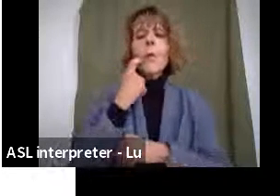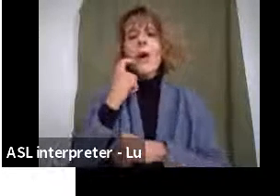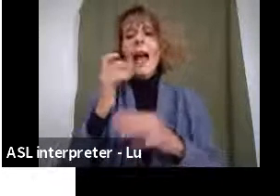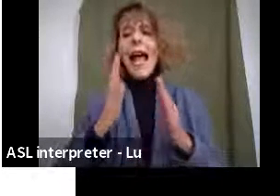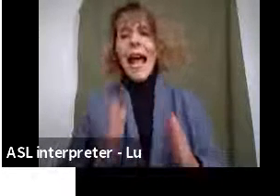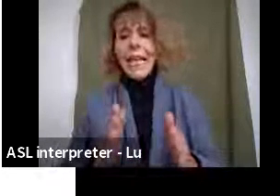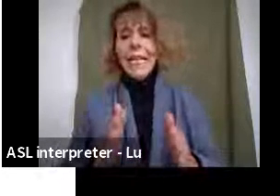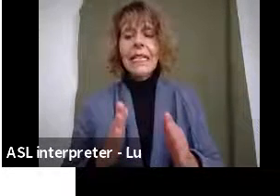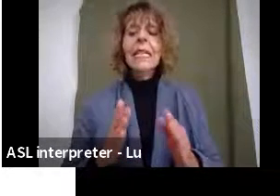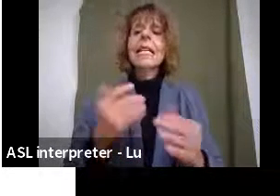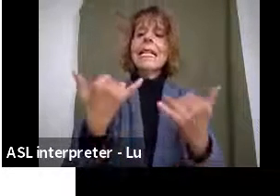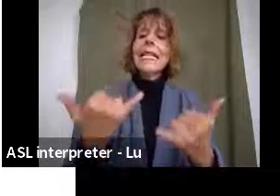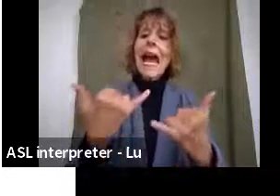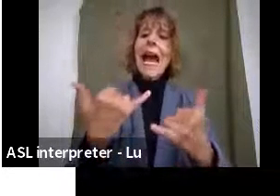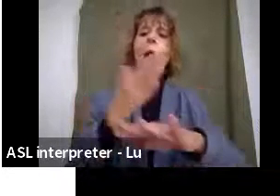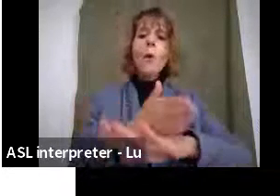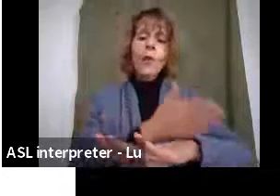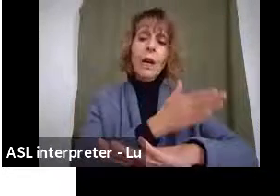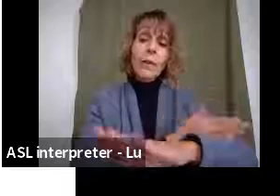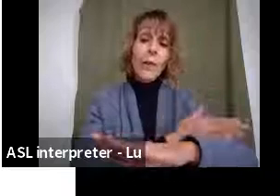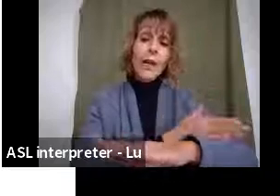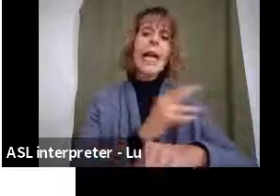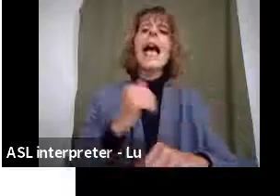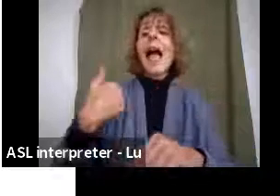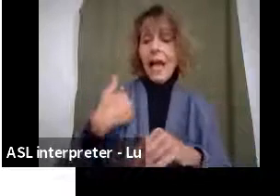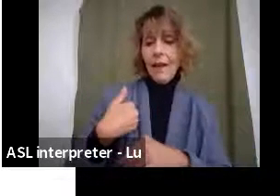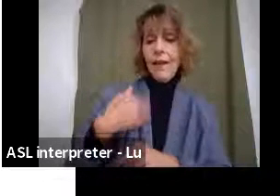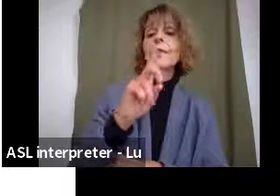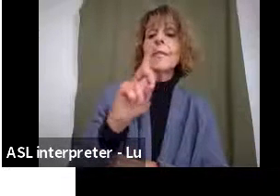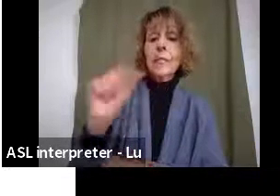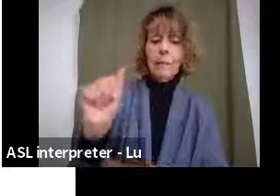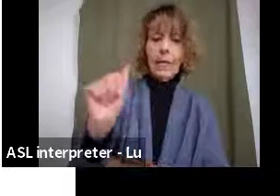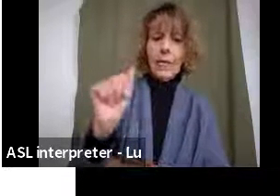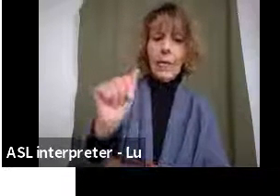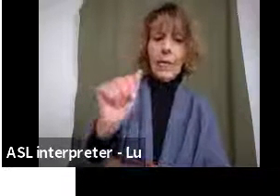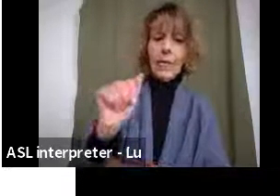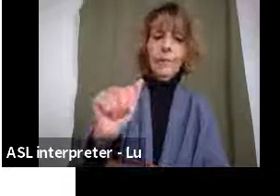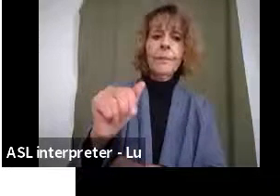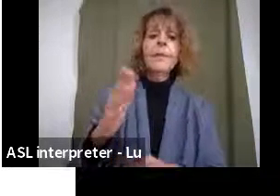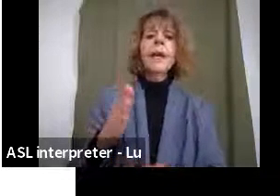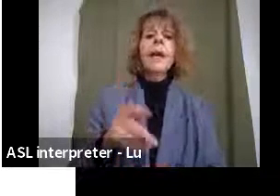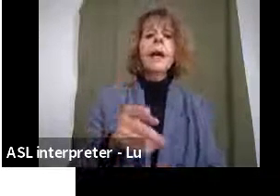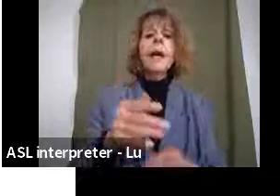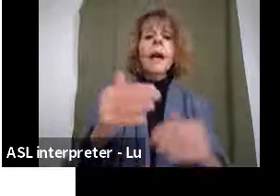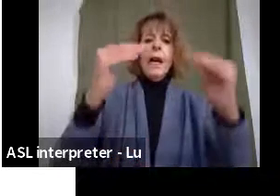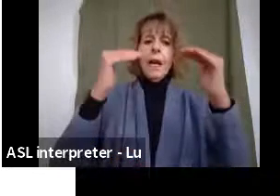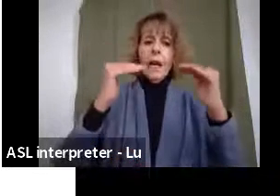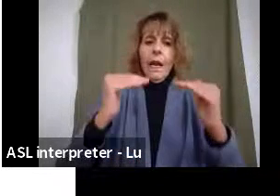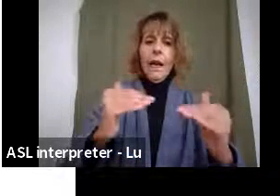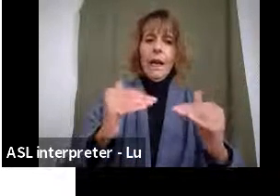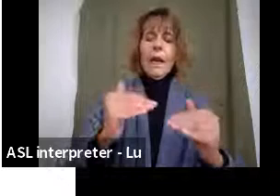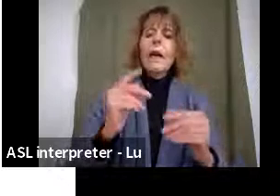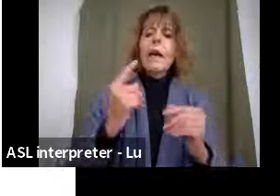the definition is someone who is treated as if they have an impairment regardless